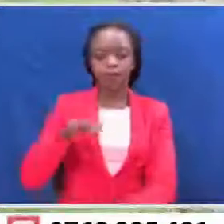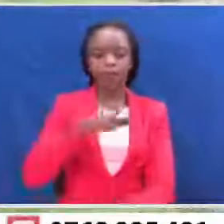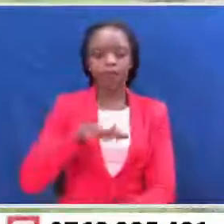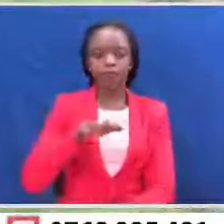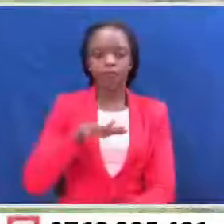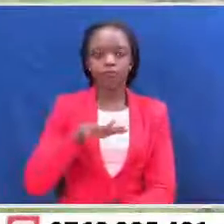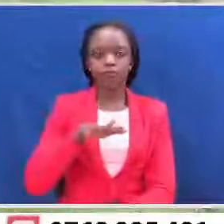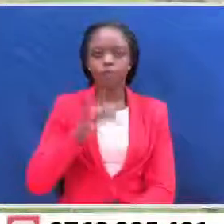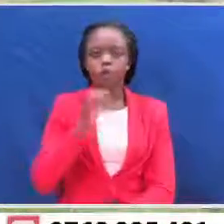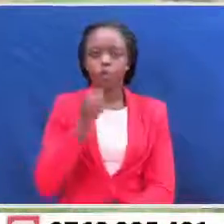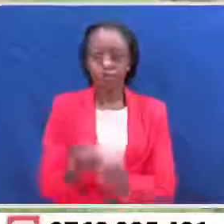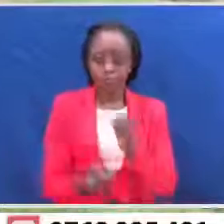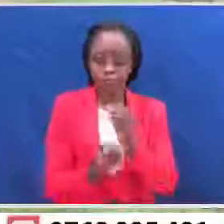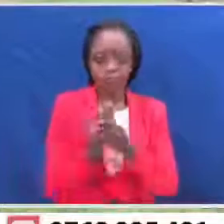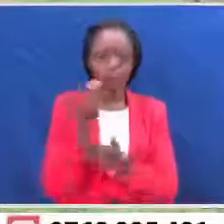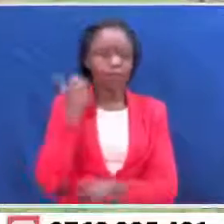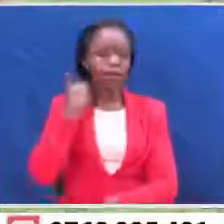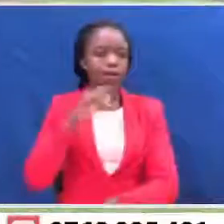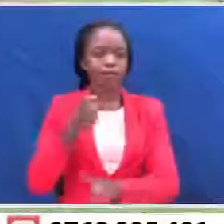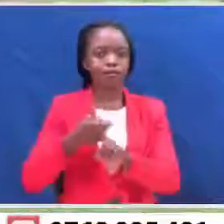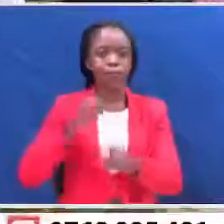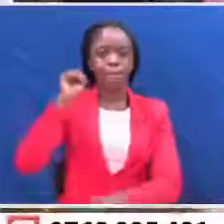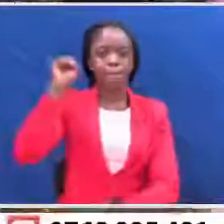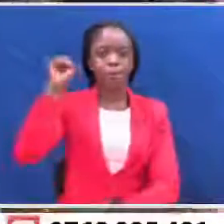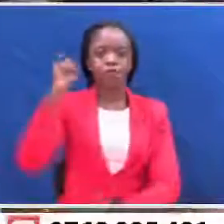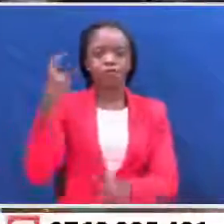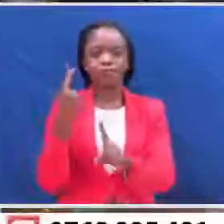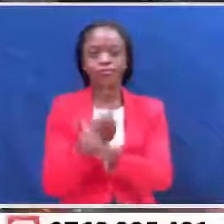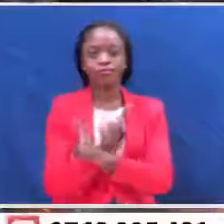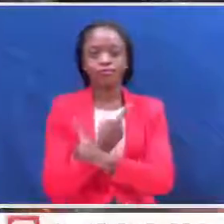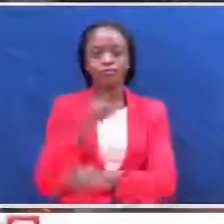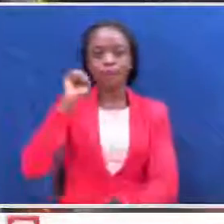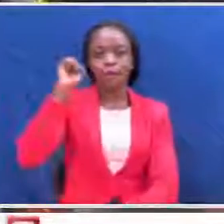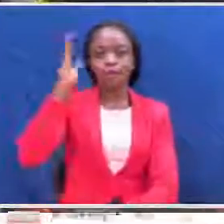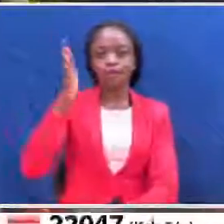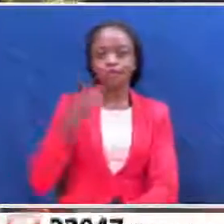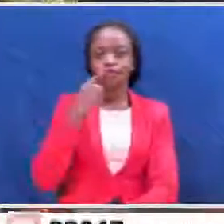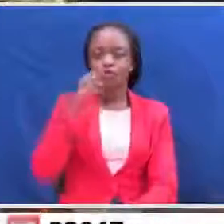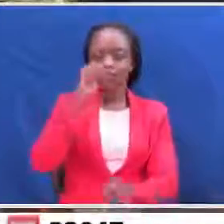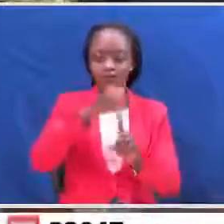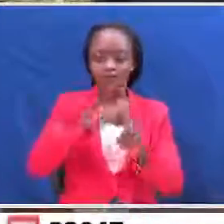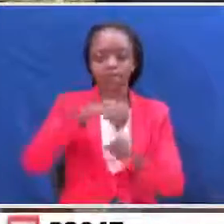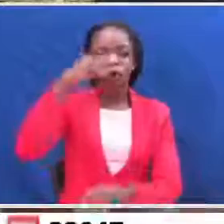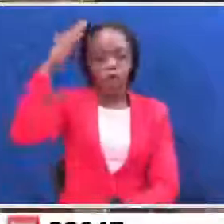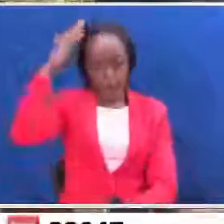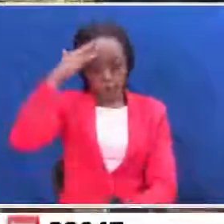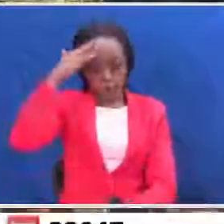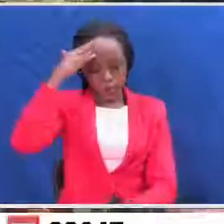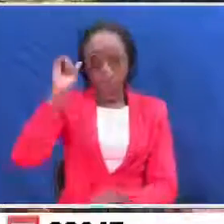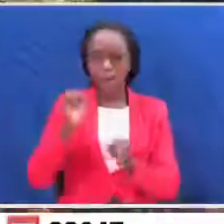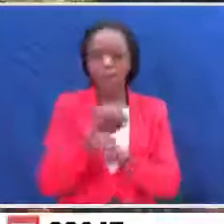not to perpetuate hatred between them due to their political differences. Wanasiasa wanaopigania wajue kwamba wasifanye